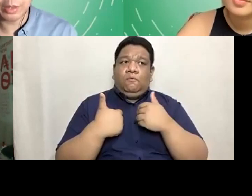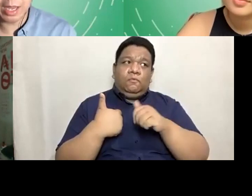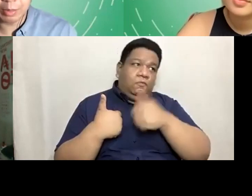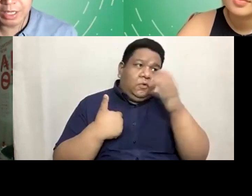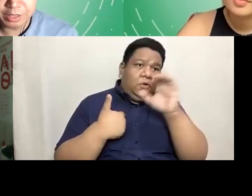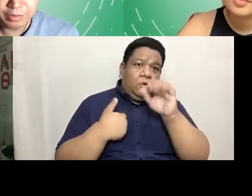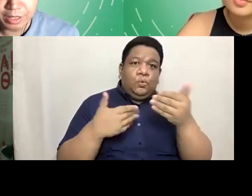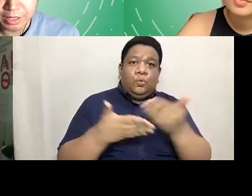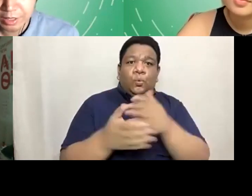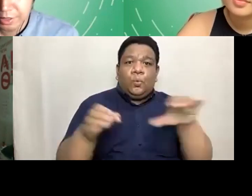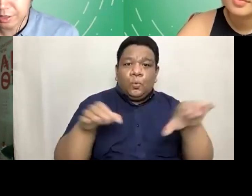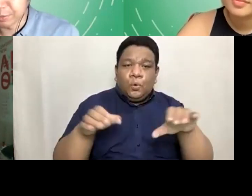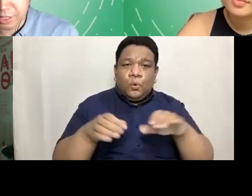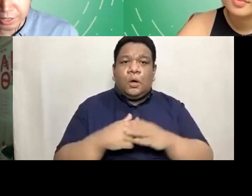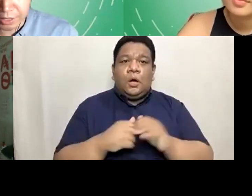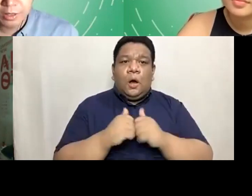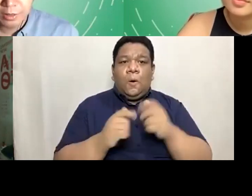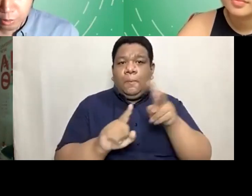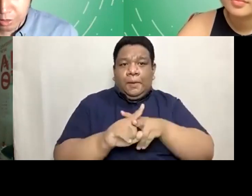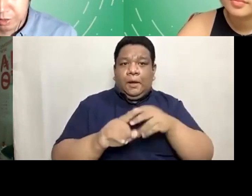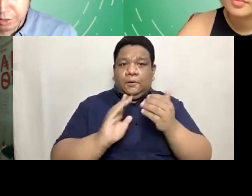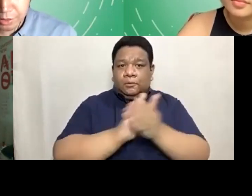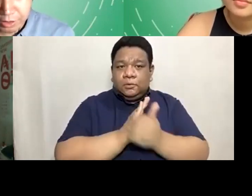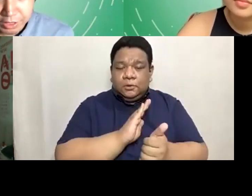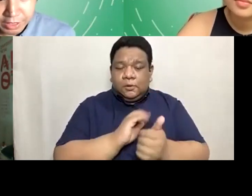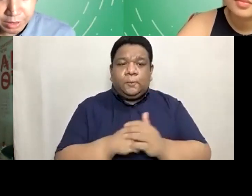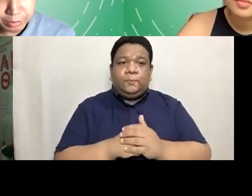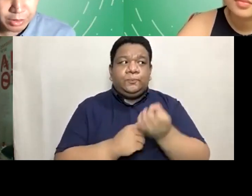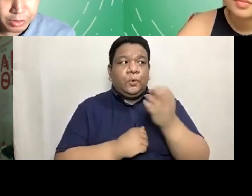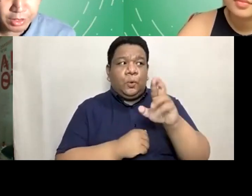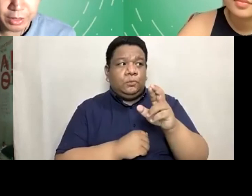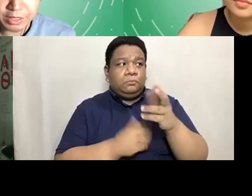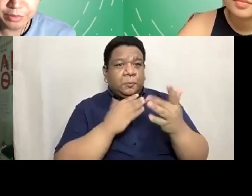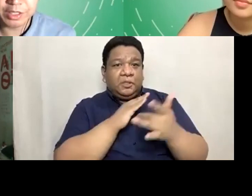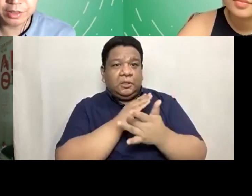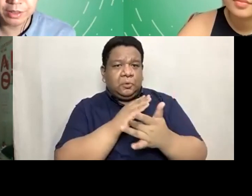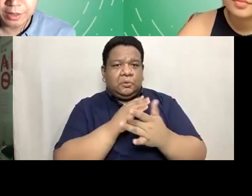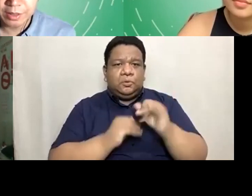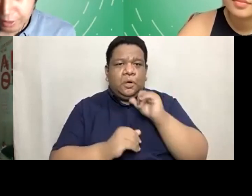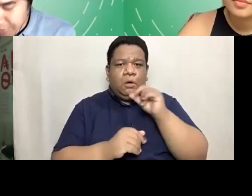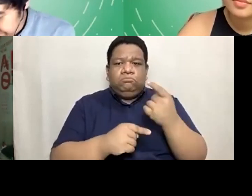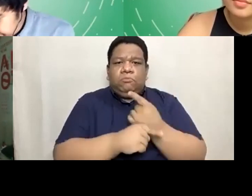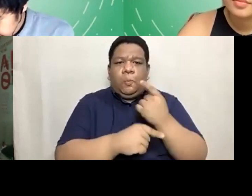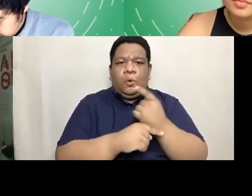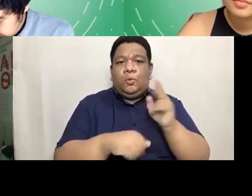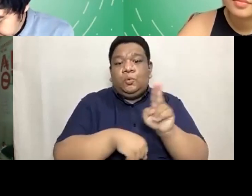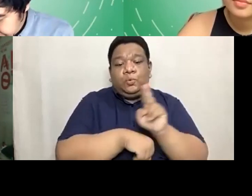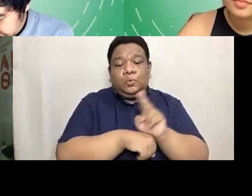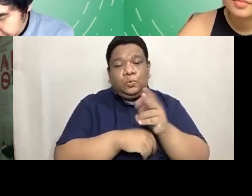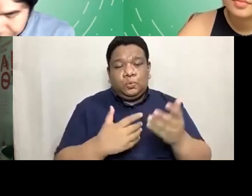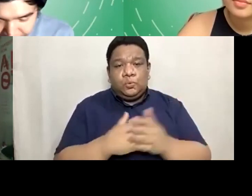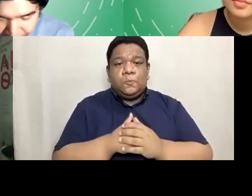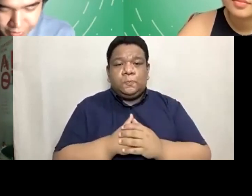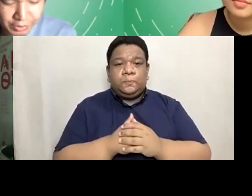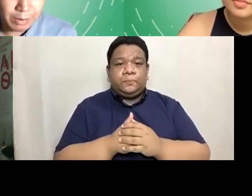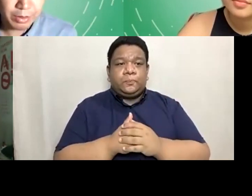kinds of applications of their skill, or technology isn't being used in a way that's efficient. Um, in